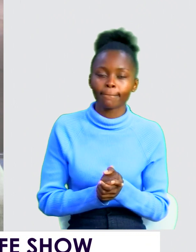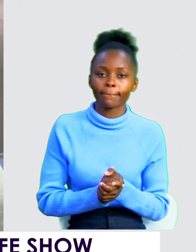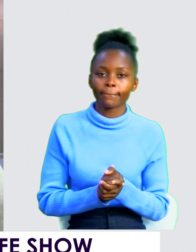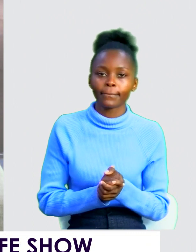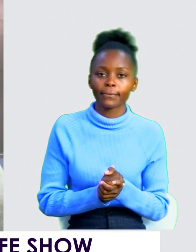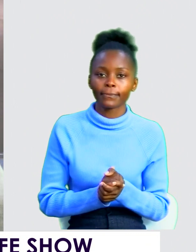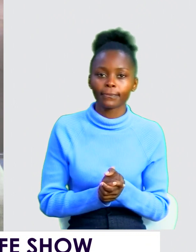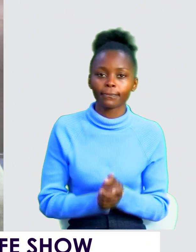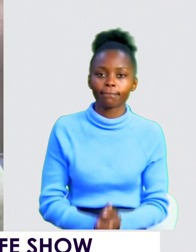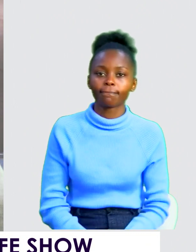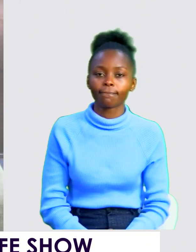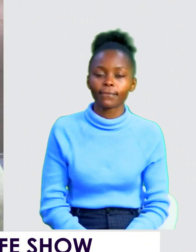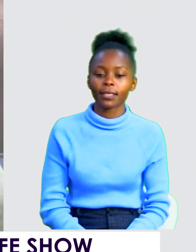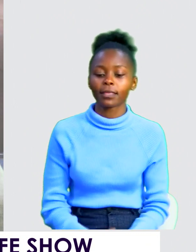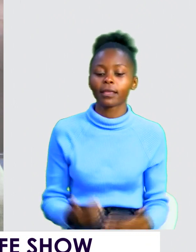There is a land